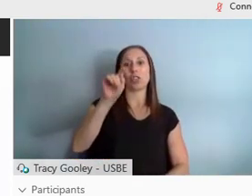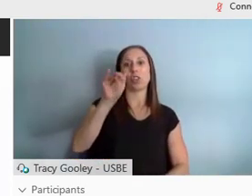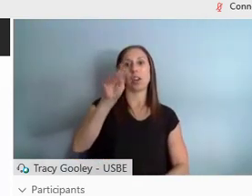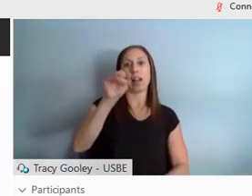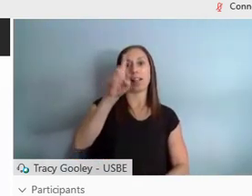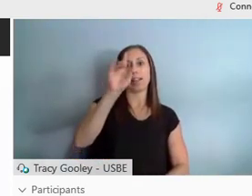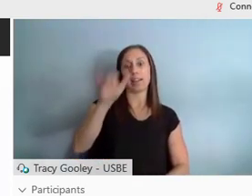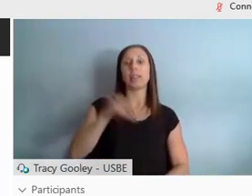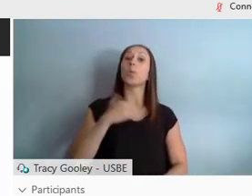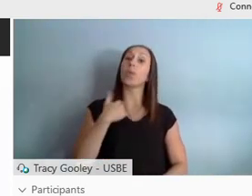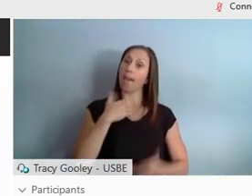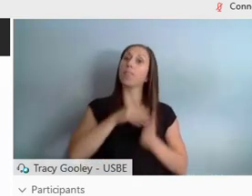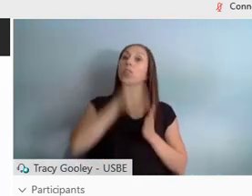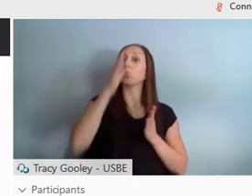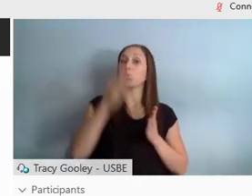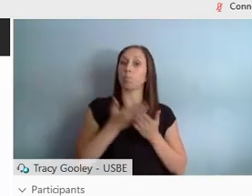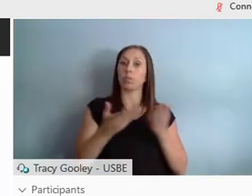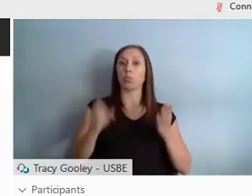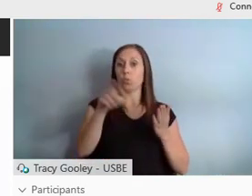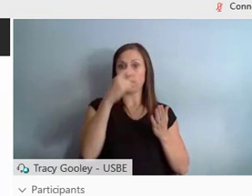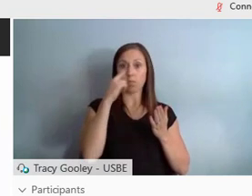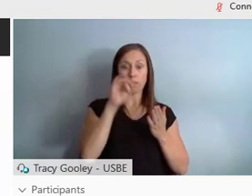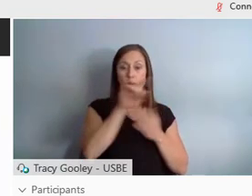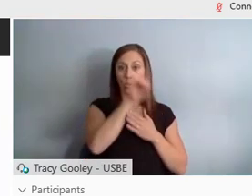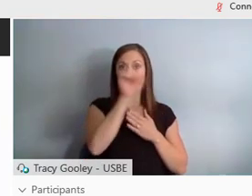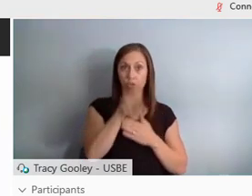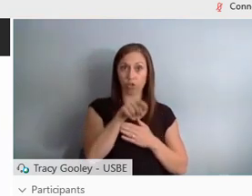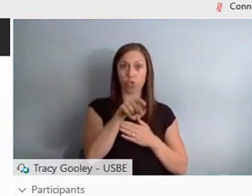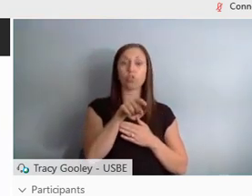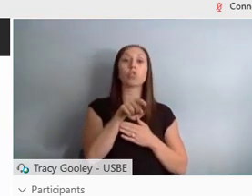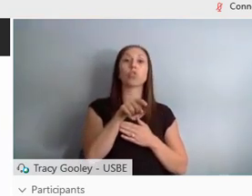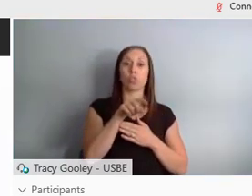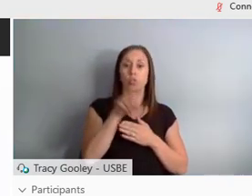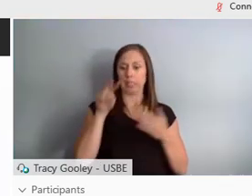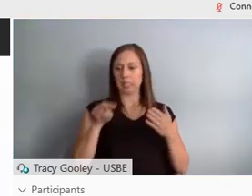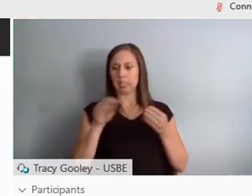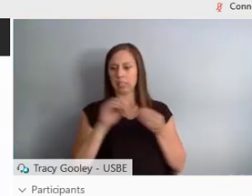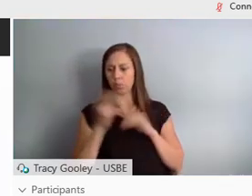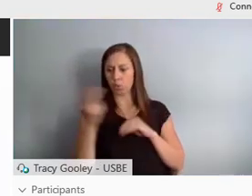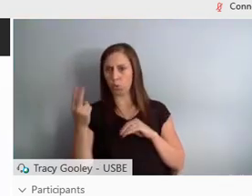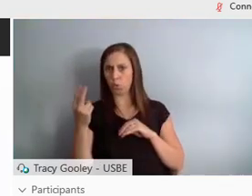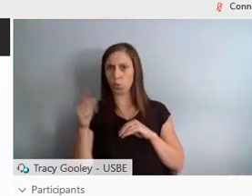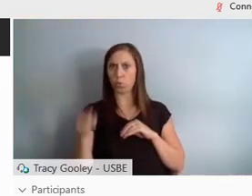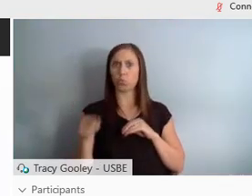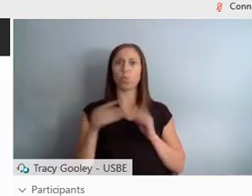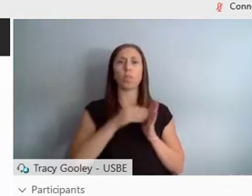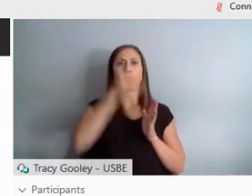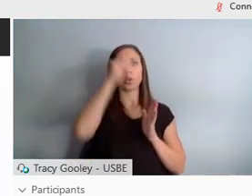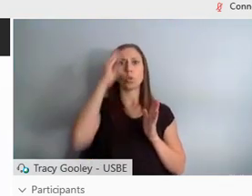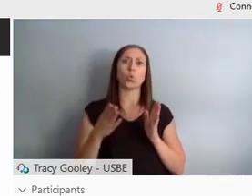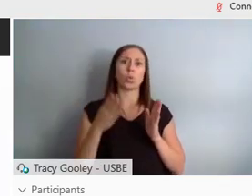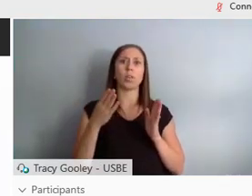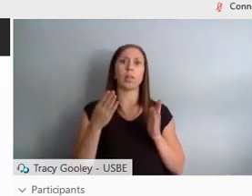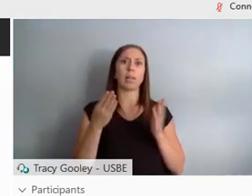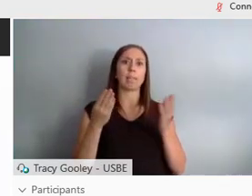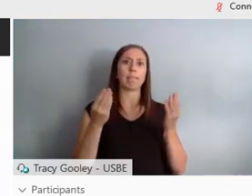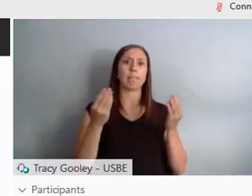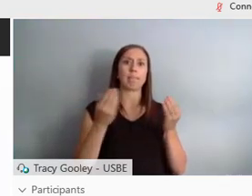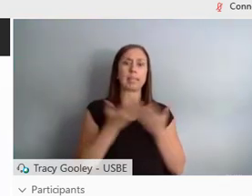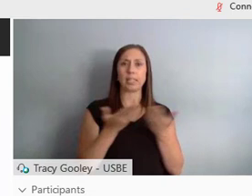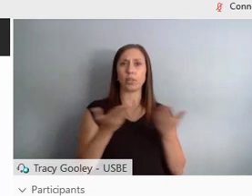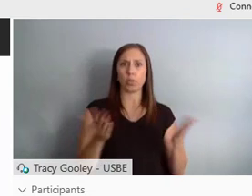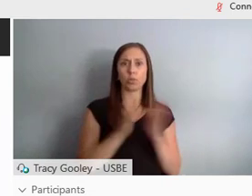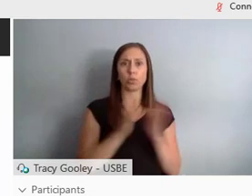are student materials that you will need for this question, and they are the ones for question number 2 in the student materials booklet. It's